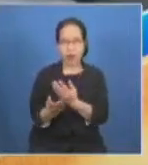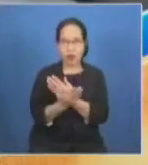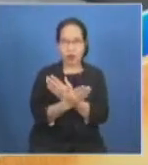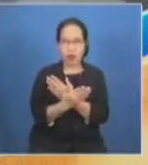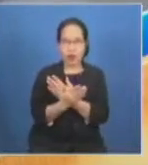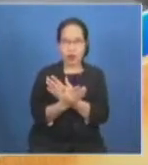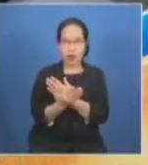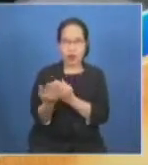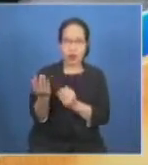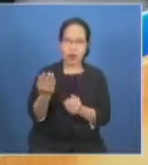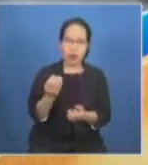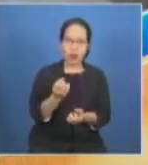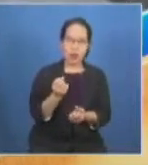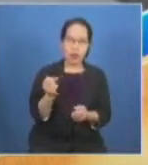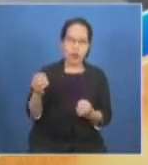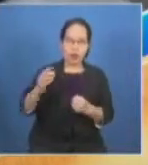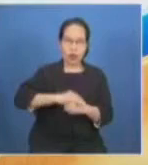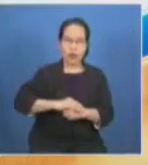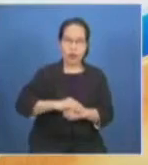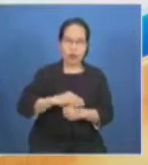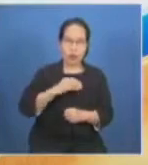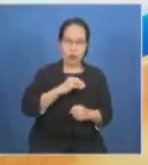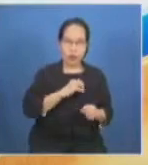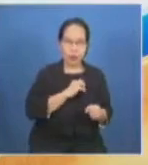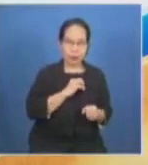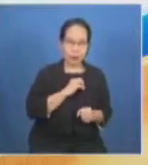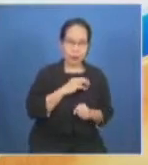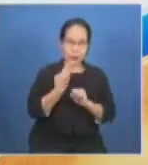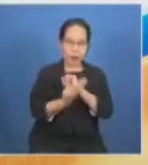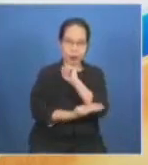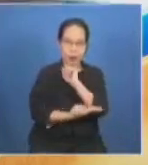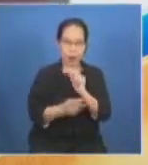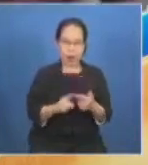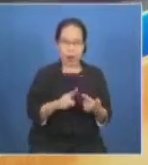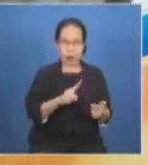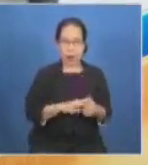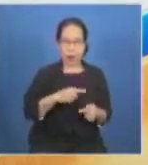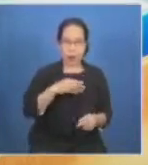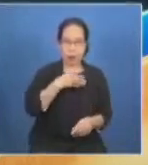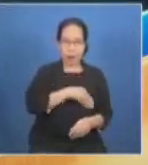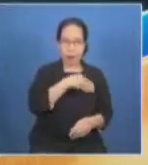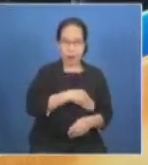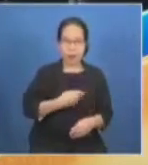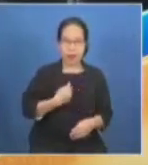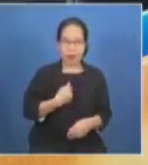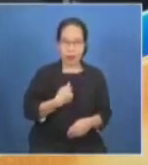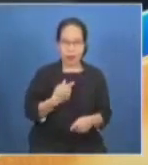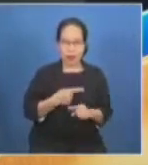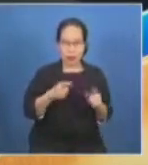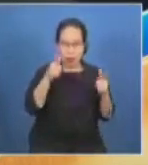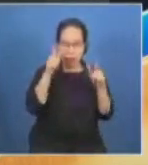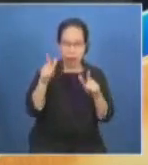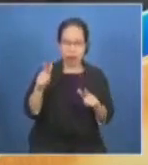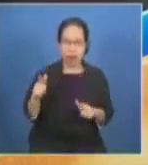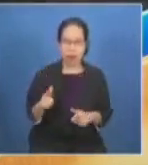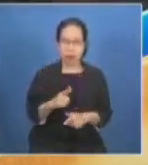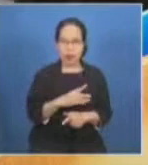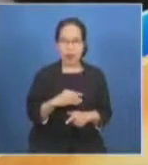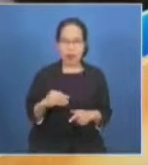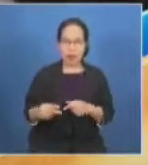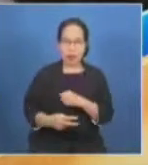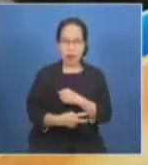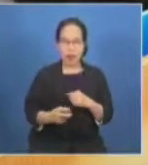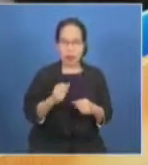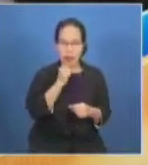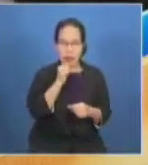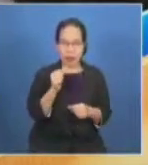My shoulder bag was covered where my documents were, and also my pocket money. I snuck a look at the robber, but he barely glanced at